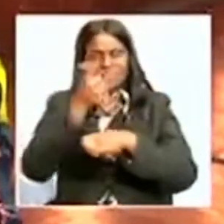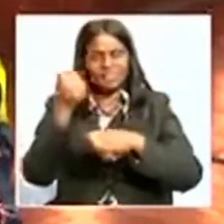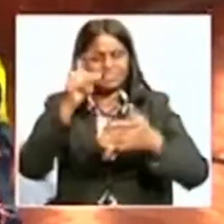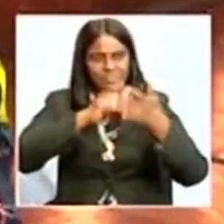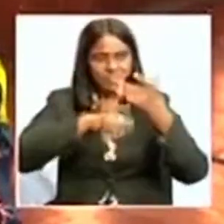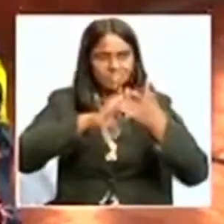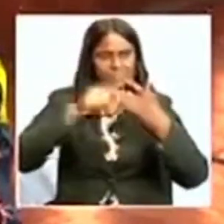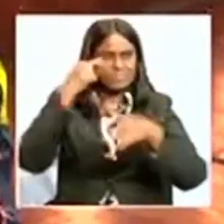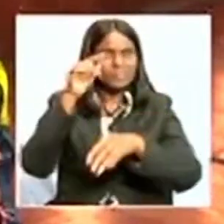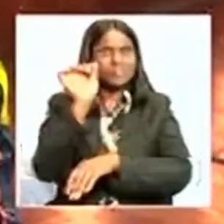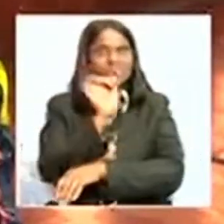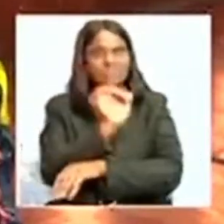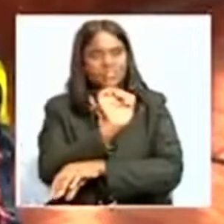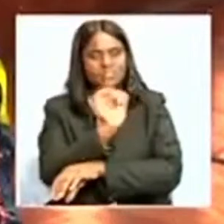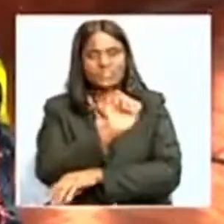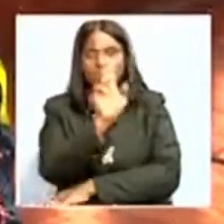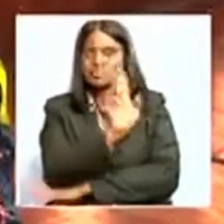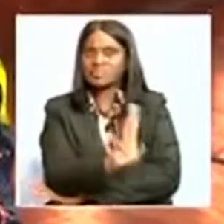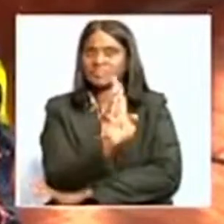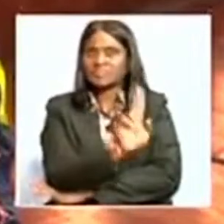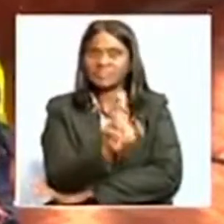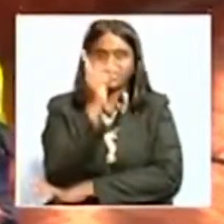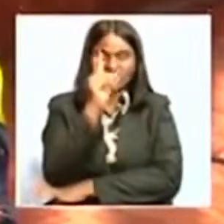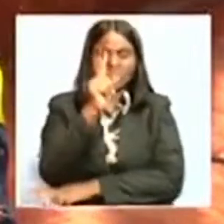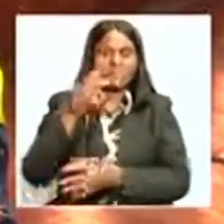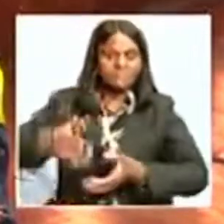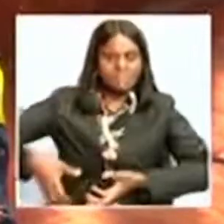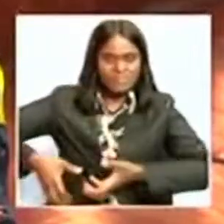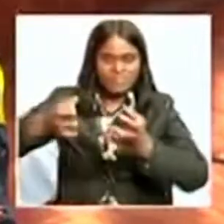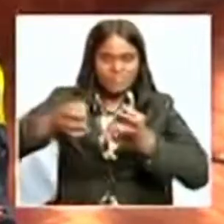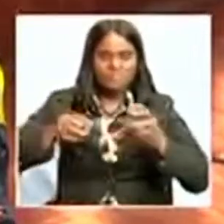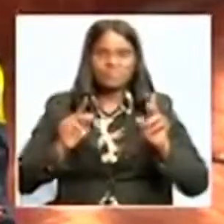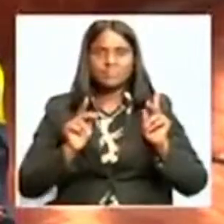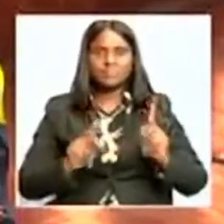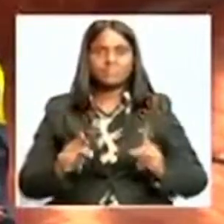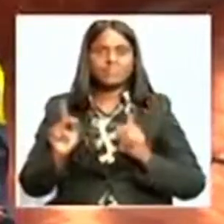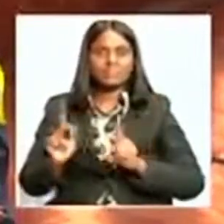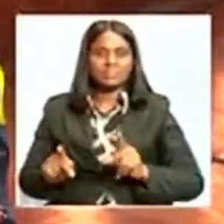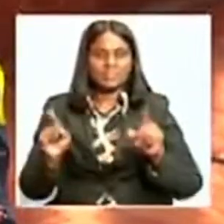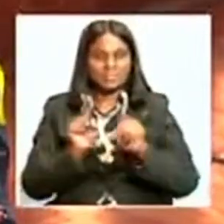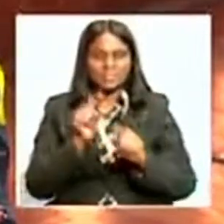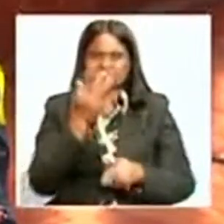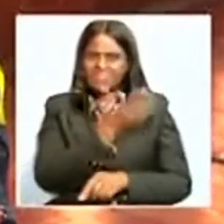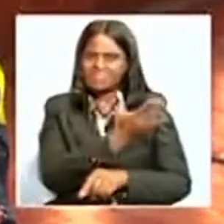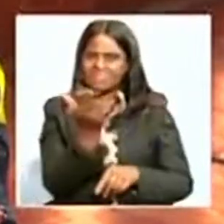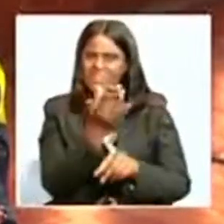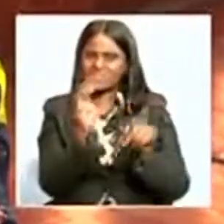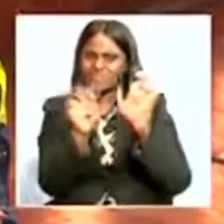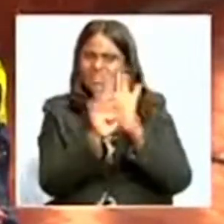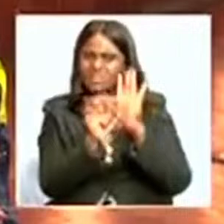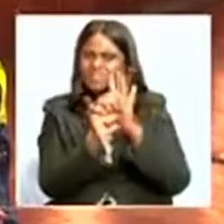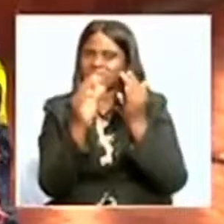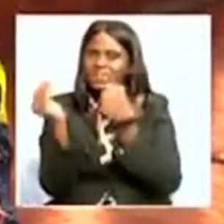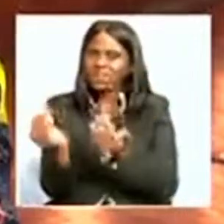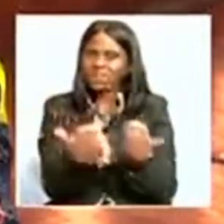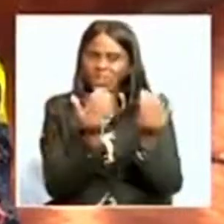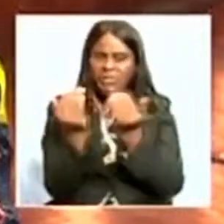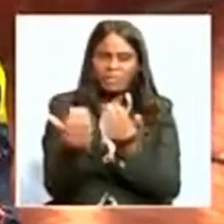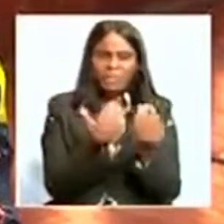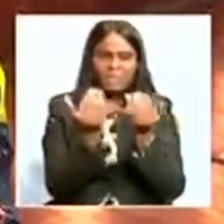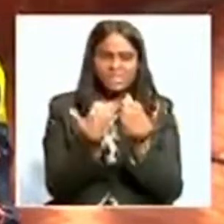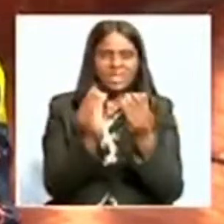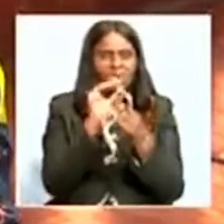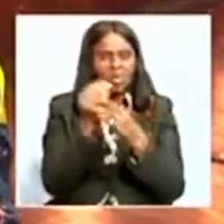for motor vehicles used for carriage of persons. Are these like minibuses